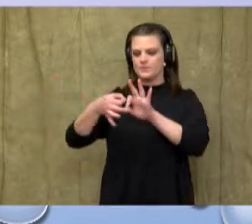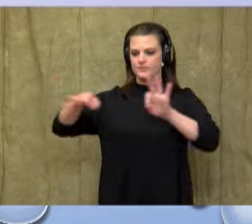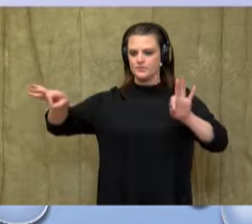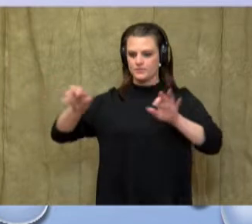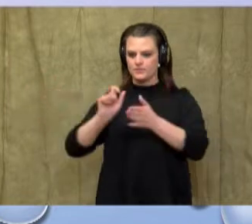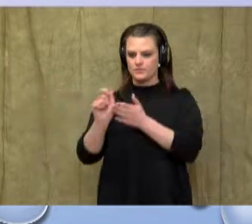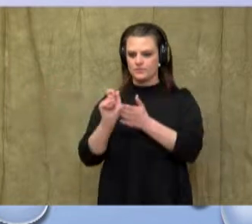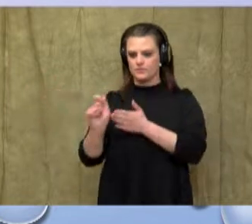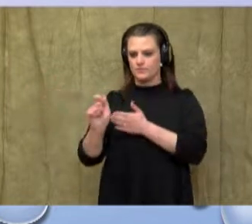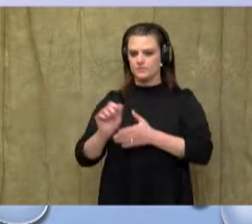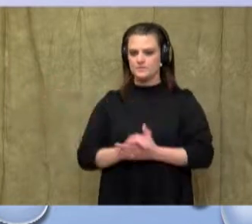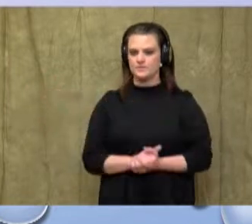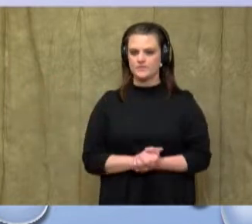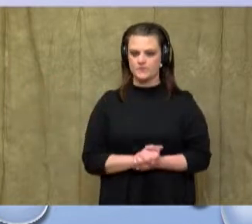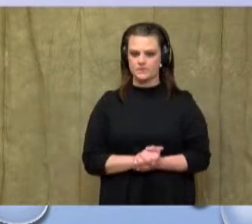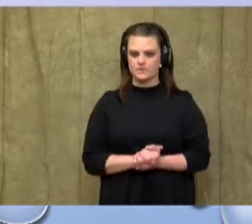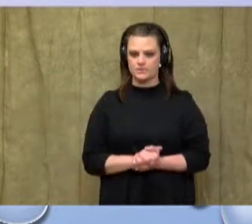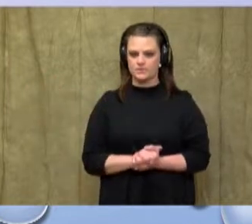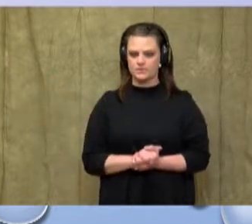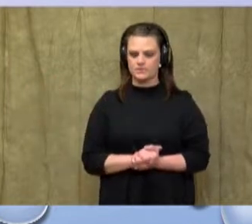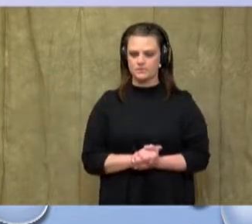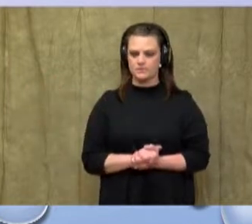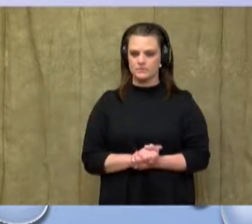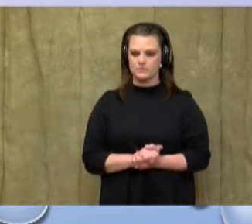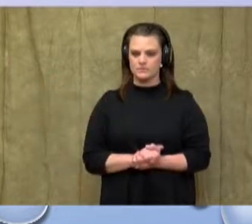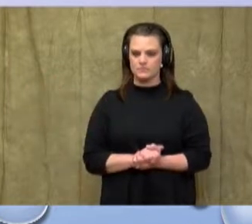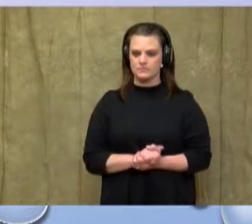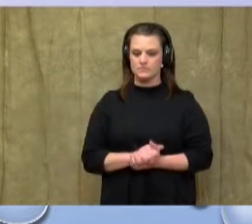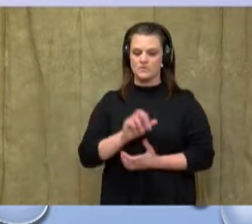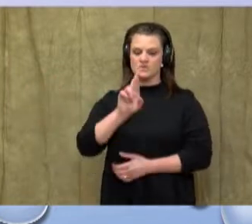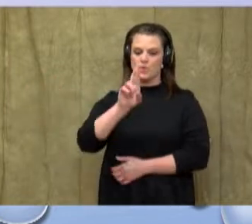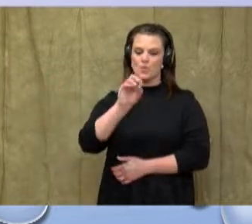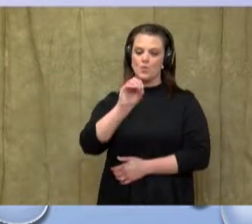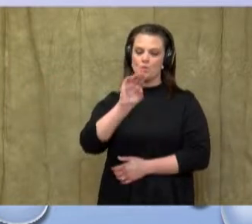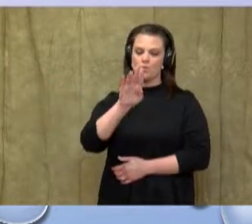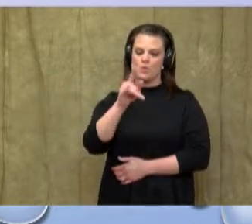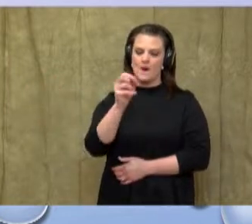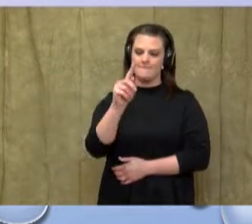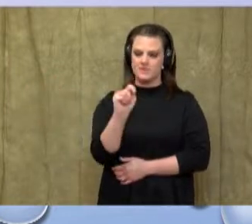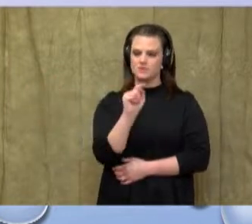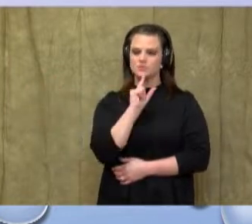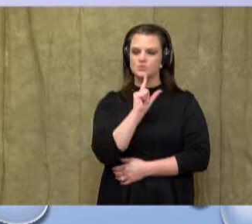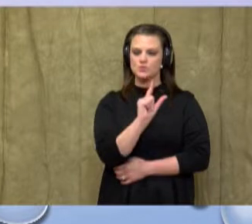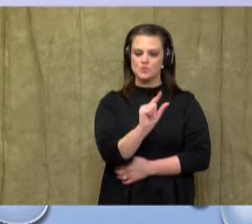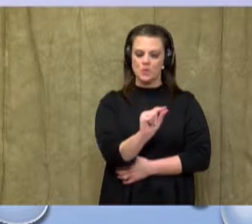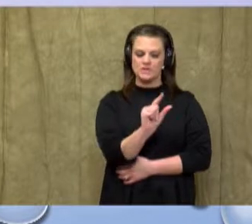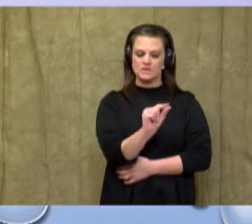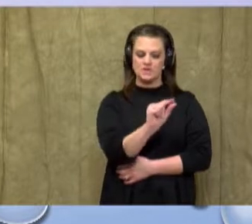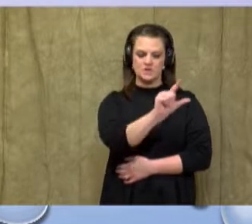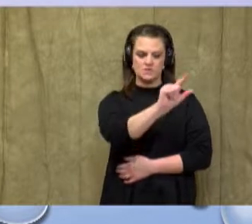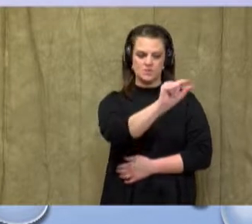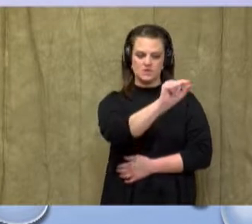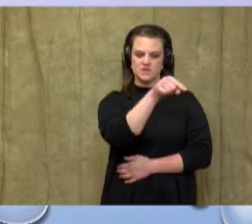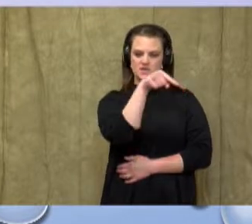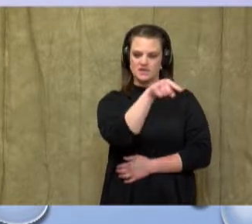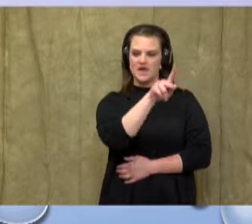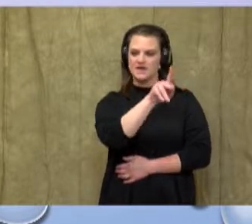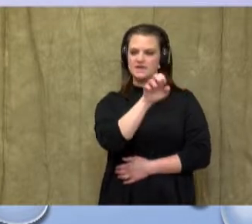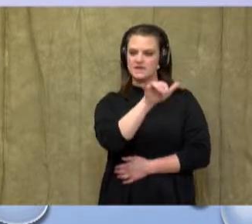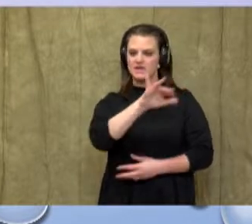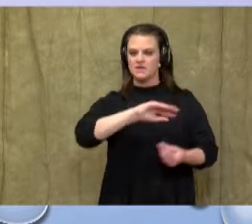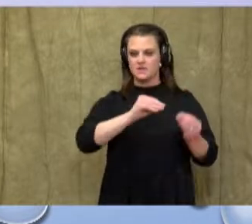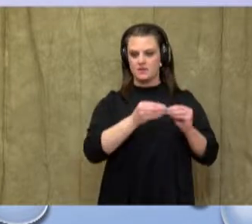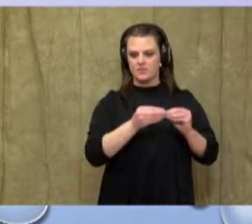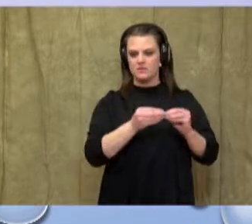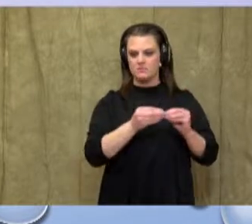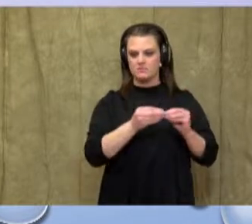expression. So I see that Robert is 20. So that's my key number right there. I